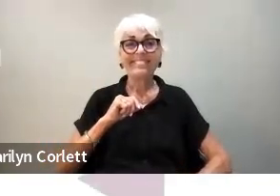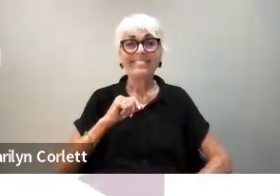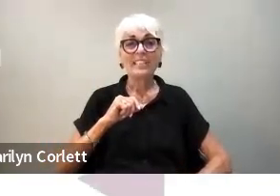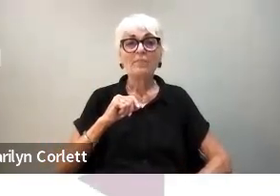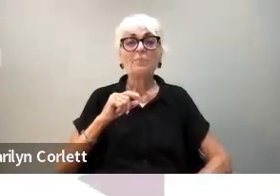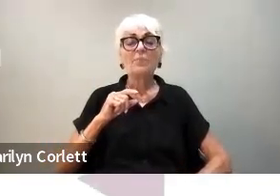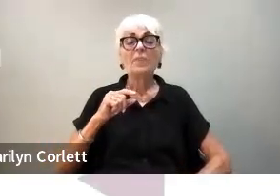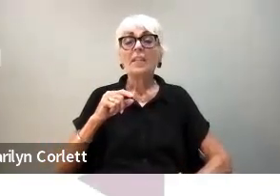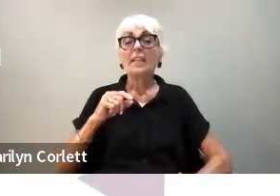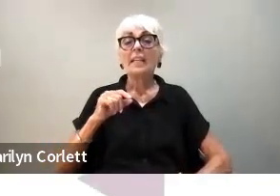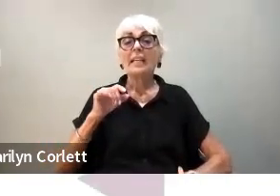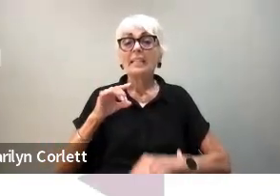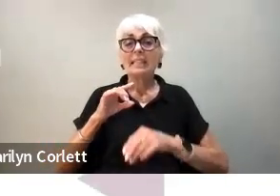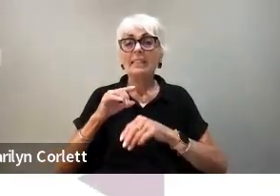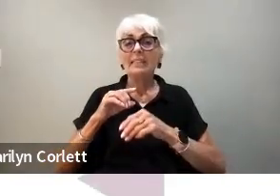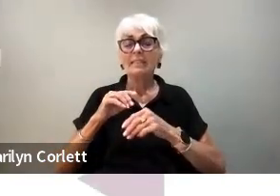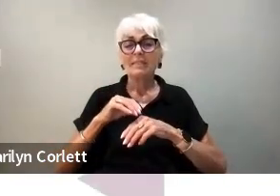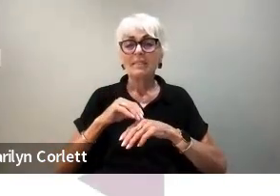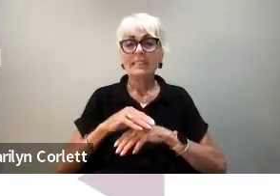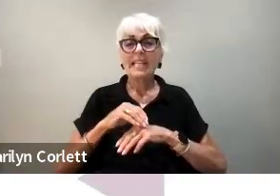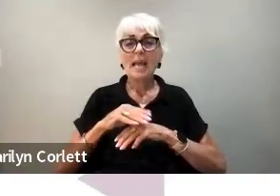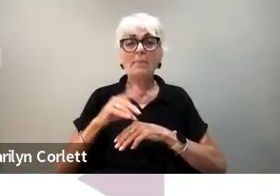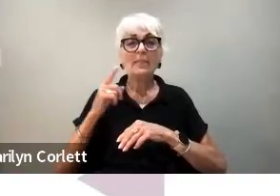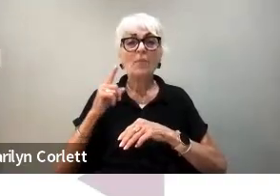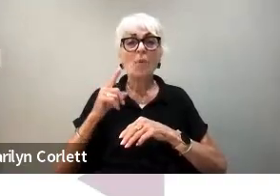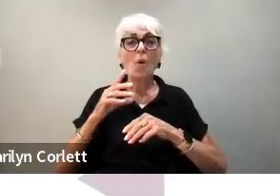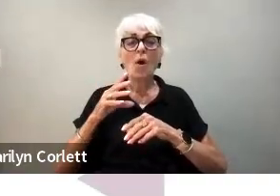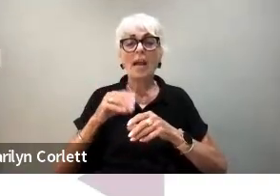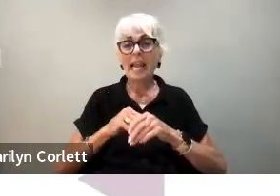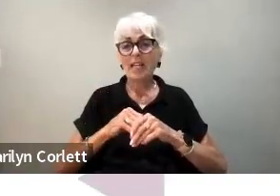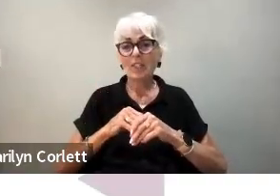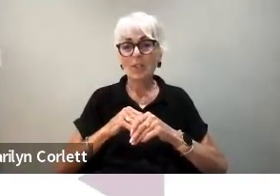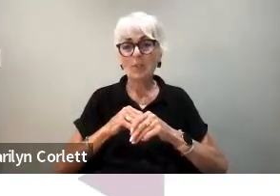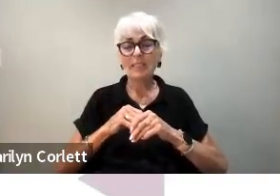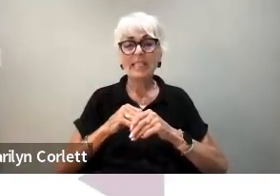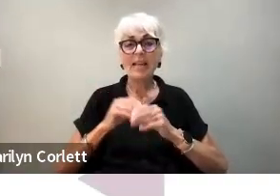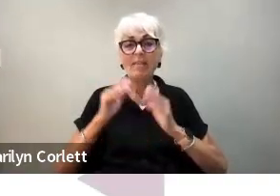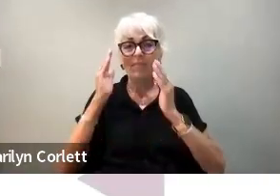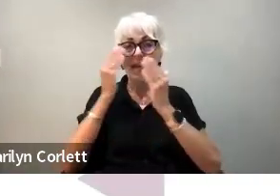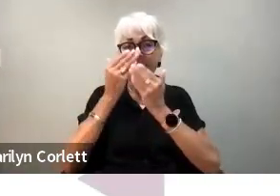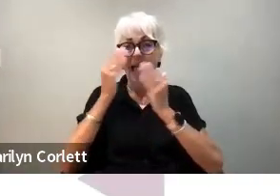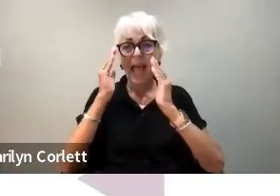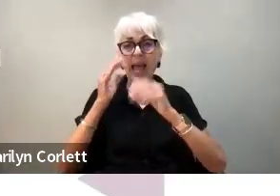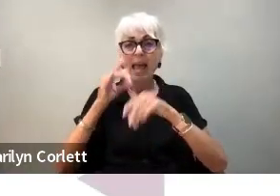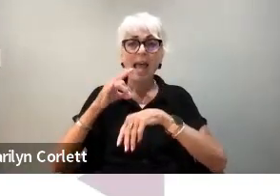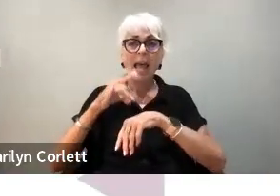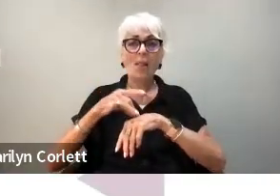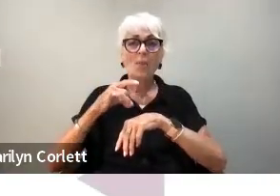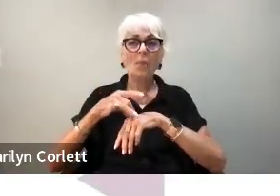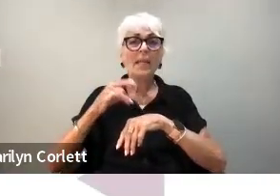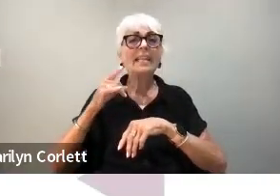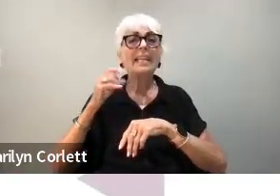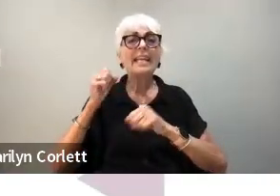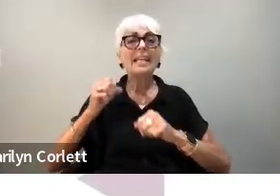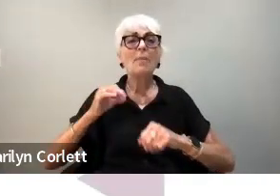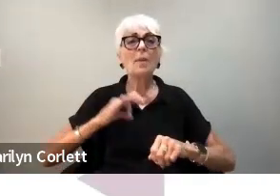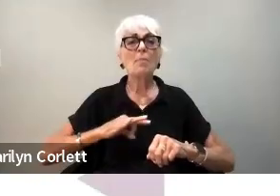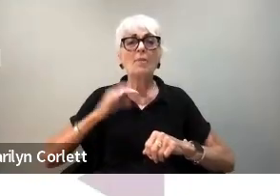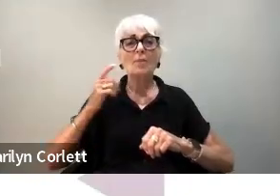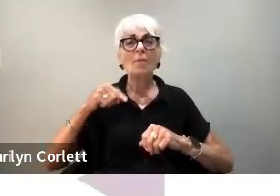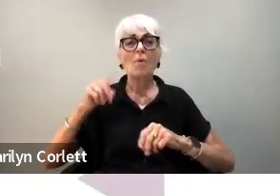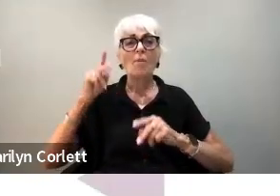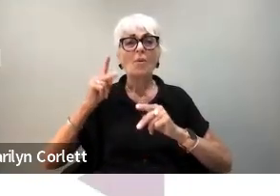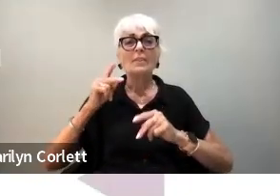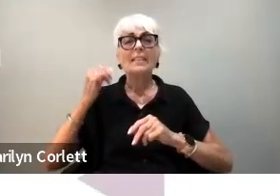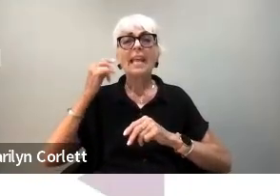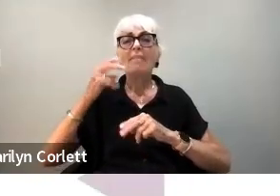And then some tips for inclusive Halloween. It can be extremely beneficial for a lot of folks if you sit at the